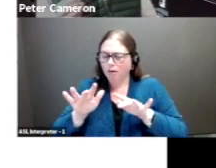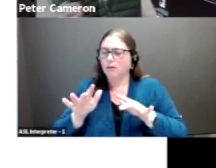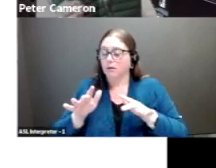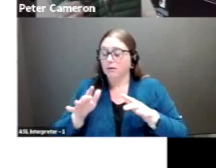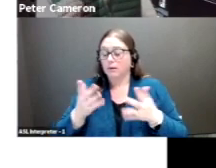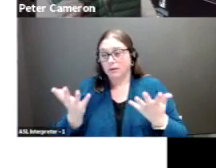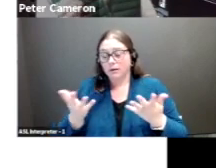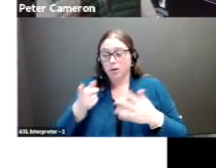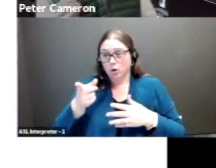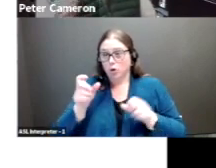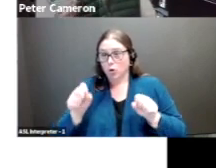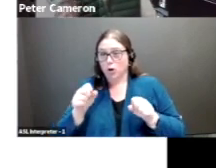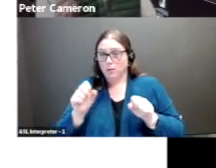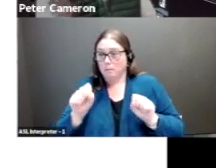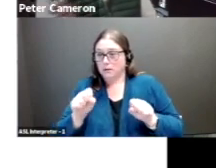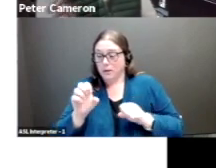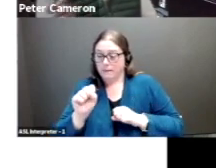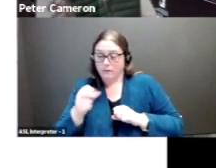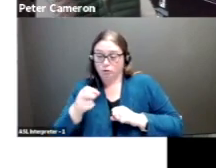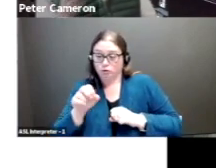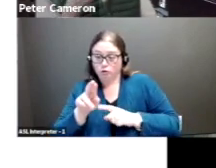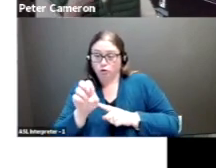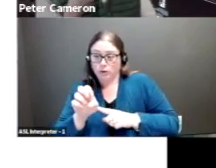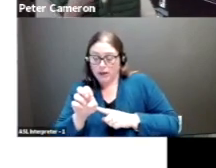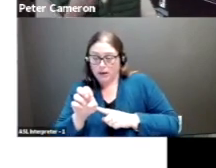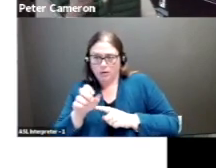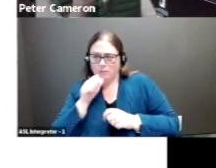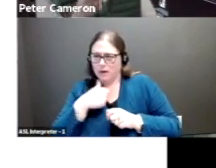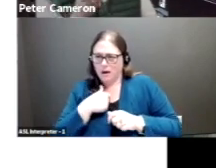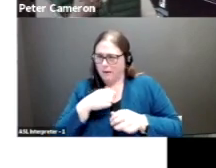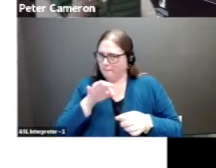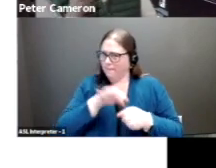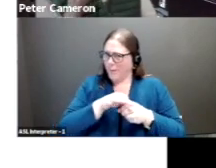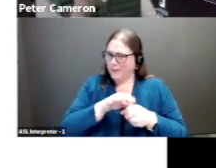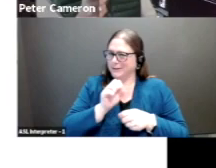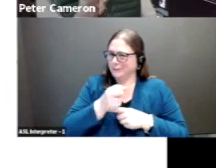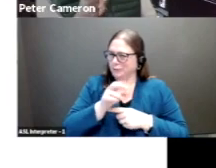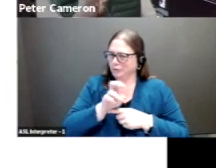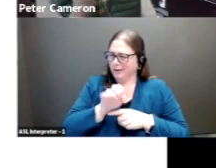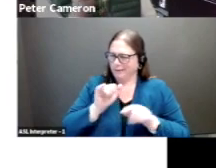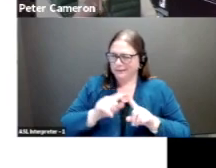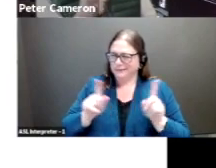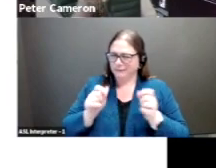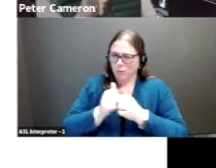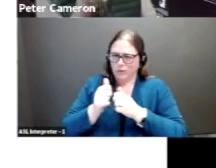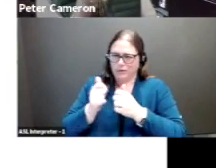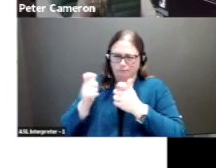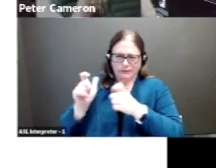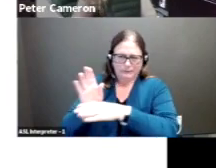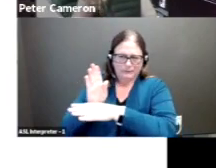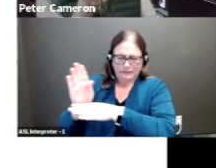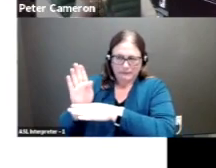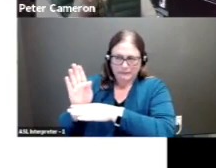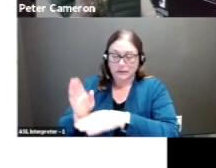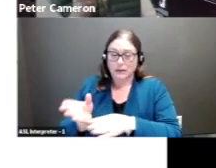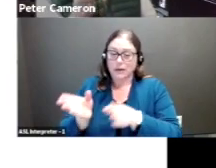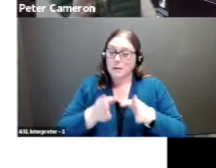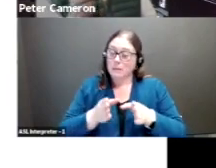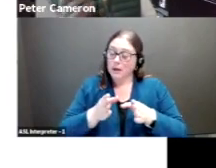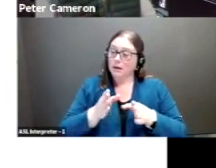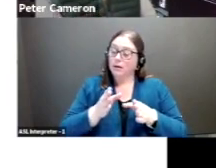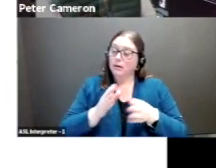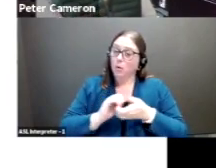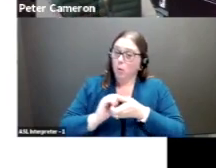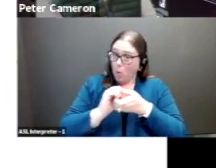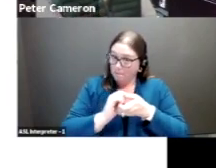share in there, but you don't have a voting share like the family people. So in a co-op, they elect the board, and then the